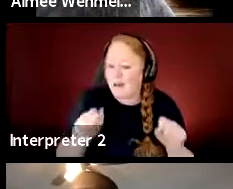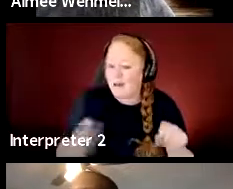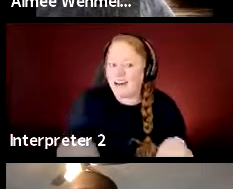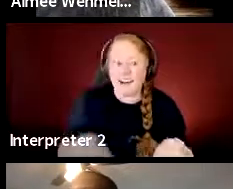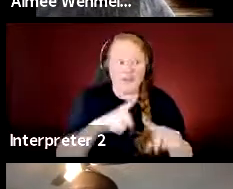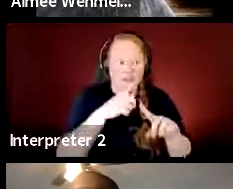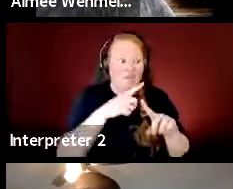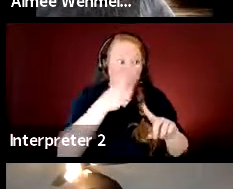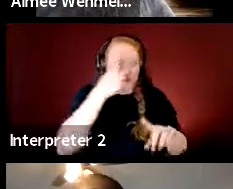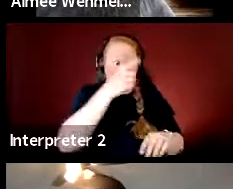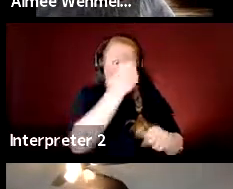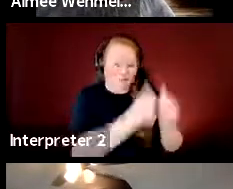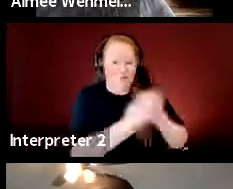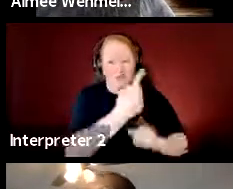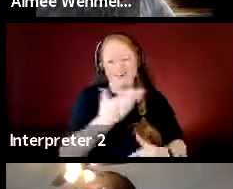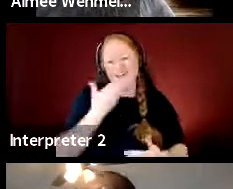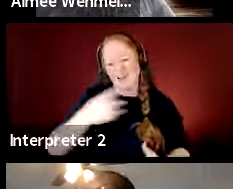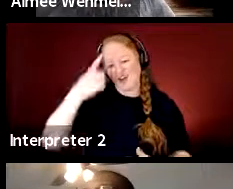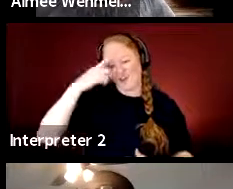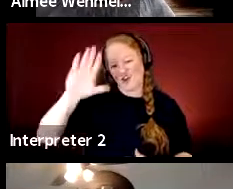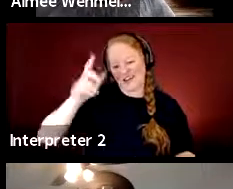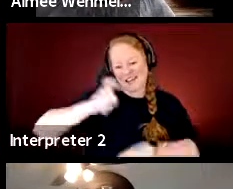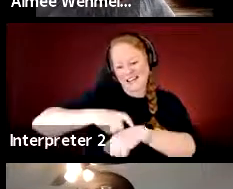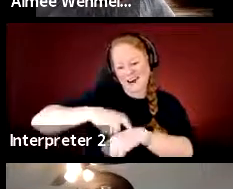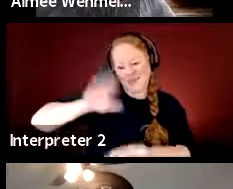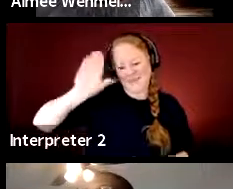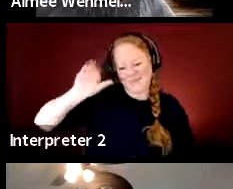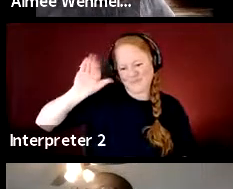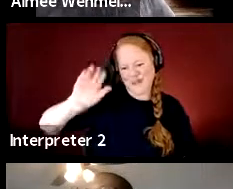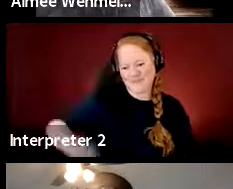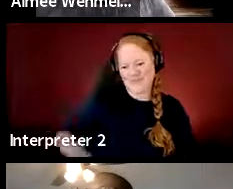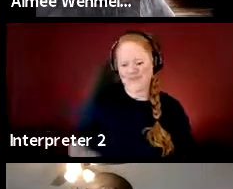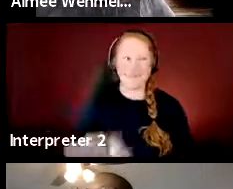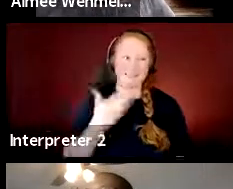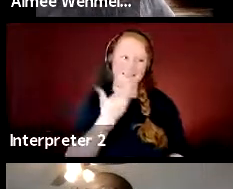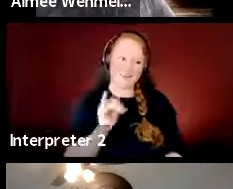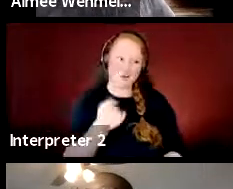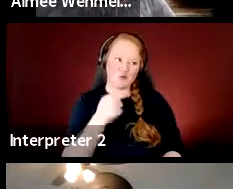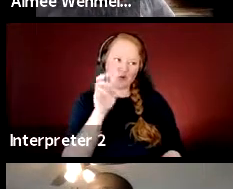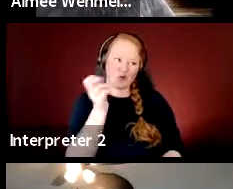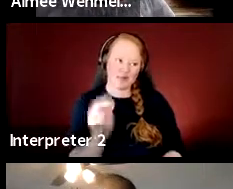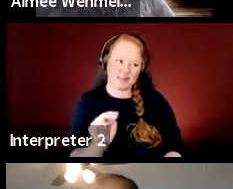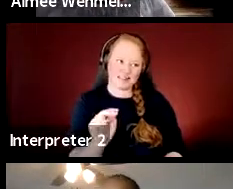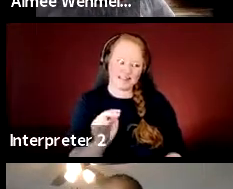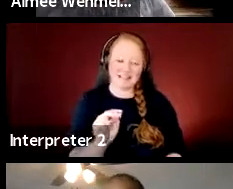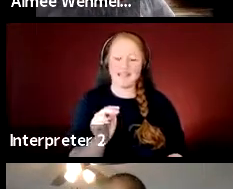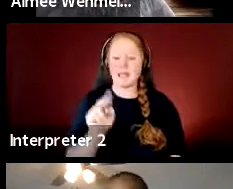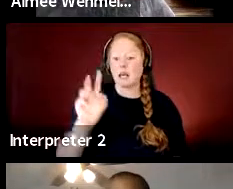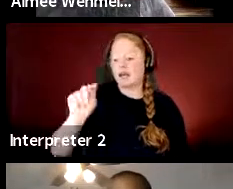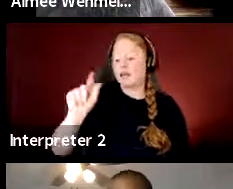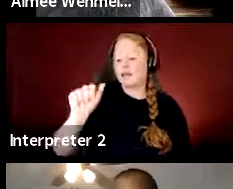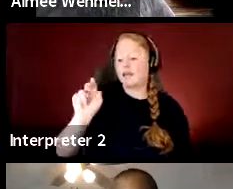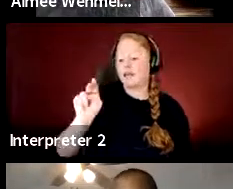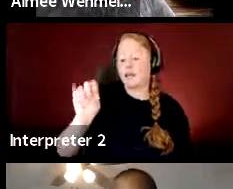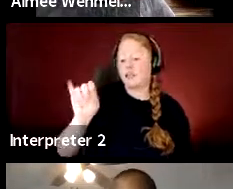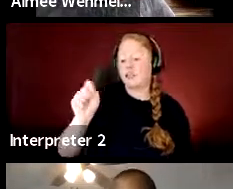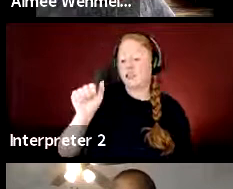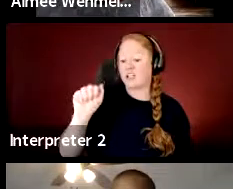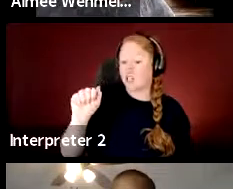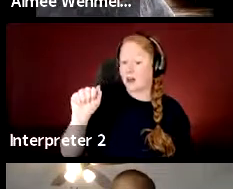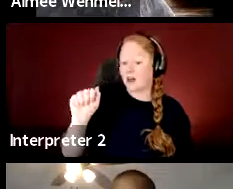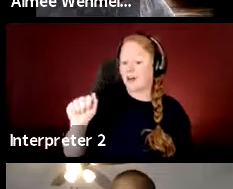know. Thank you for your time. Bye-bye. Thank you, Jordan. Tanisha Beatty, are you with us?